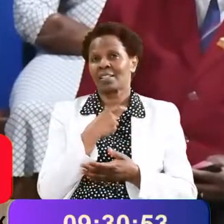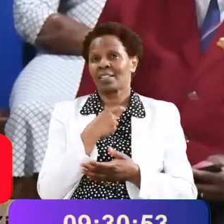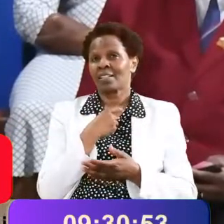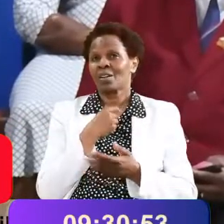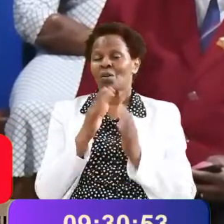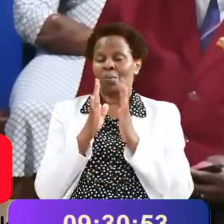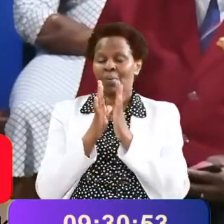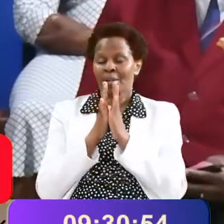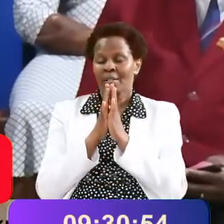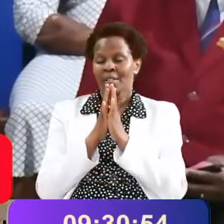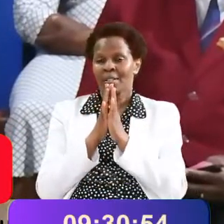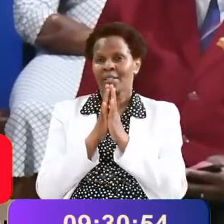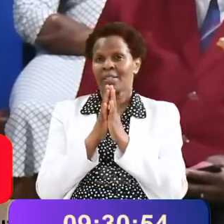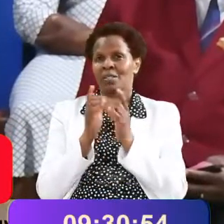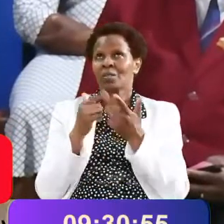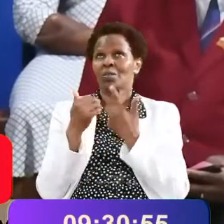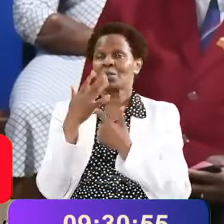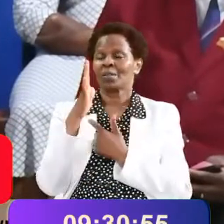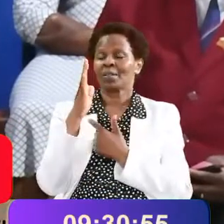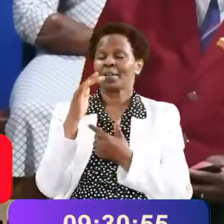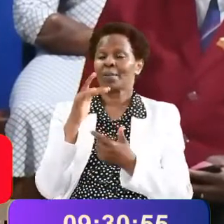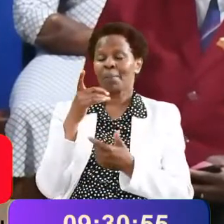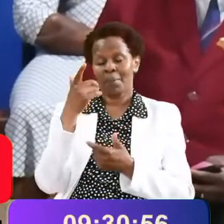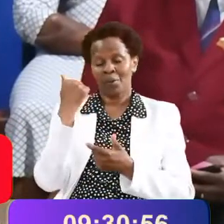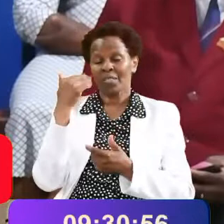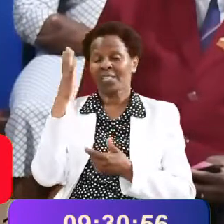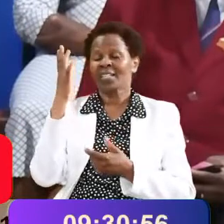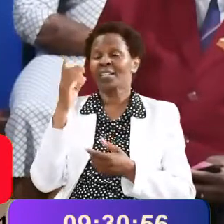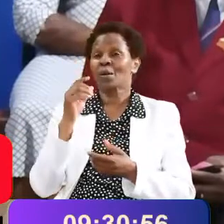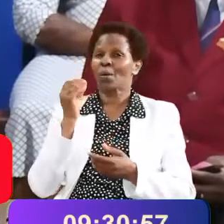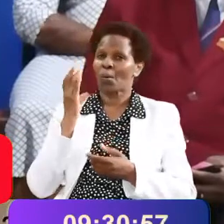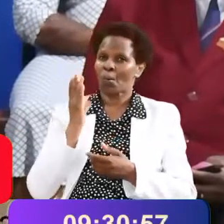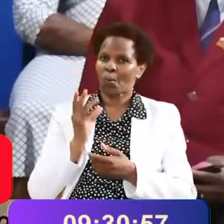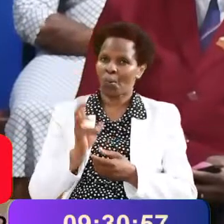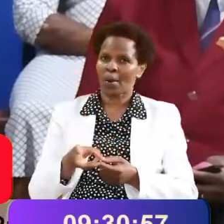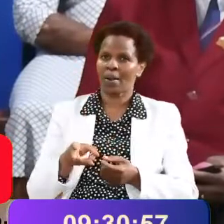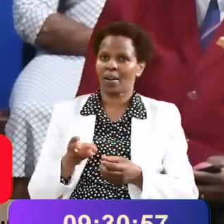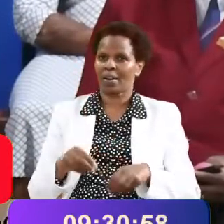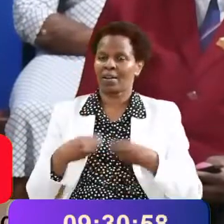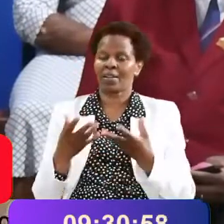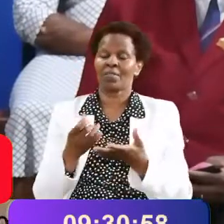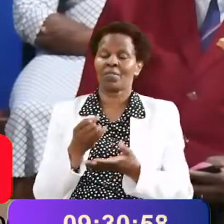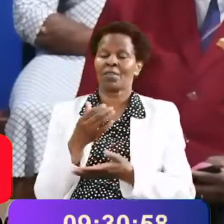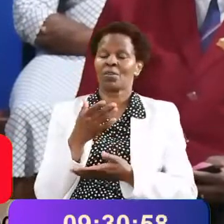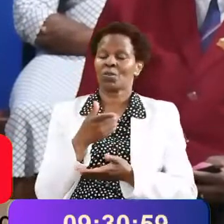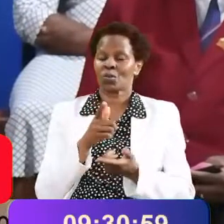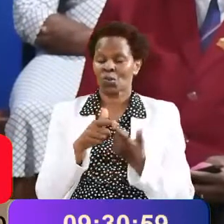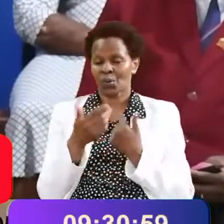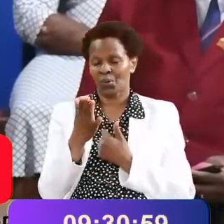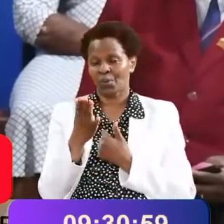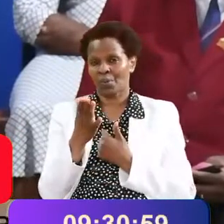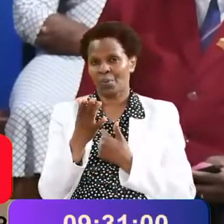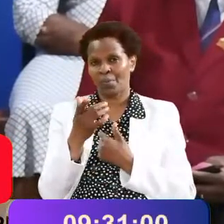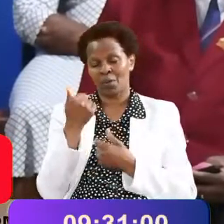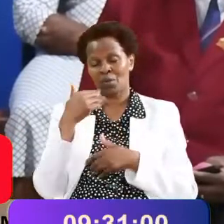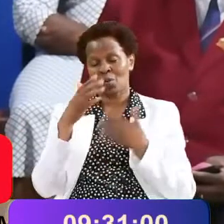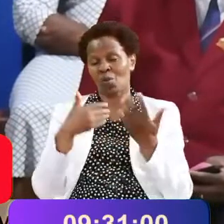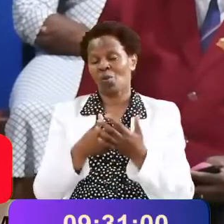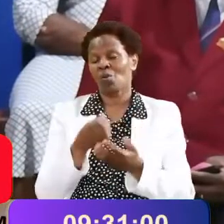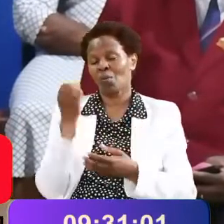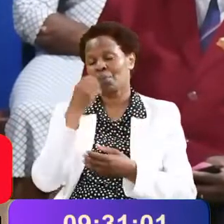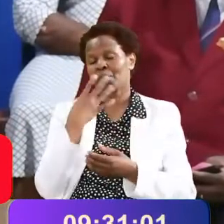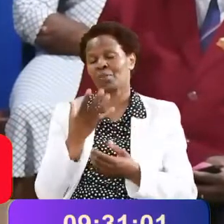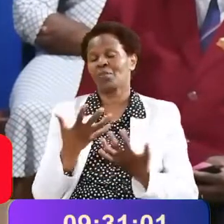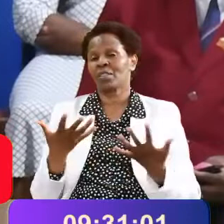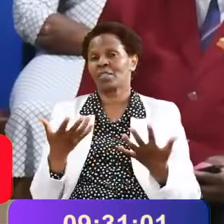trust it to God, and he will give you, because every good gift and every perfect gift is from above and comes down from the